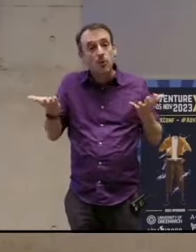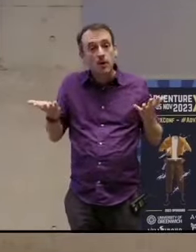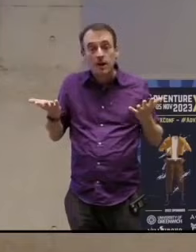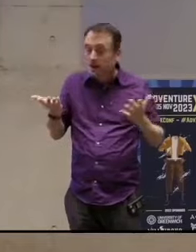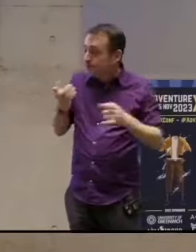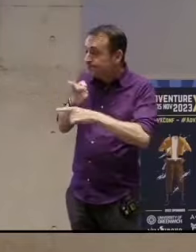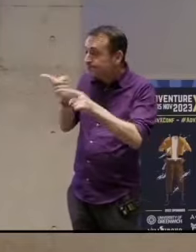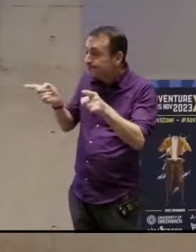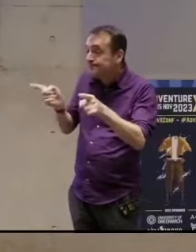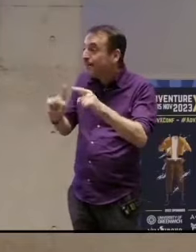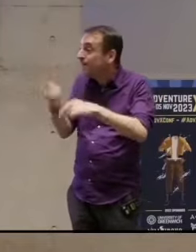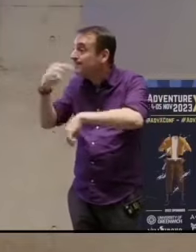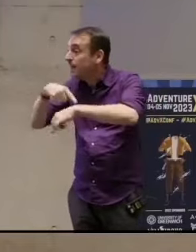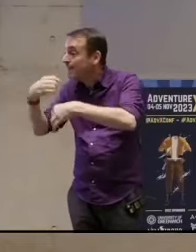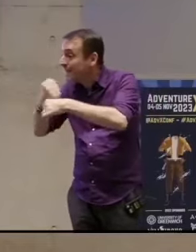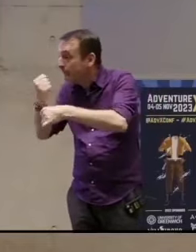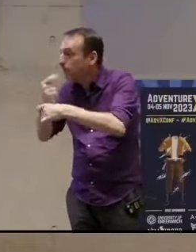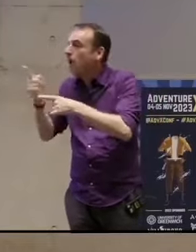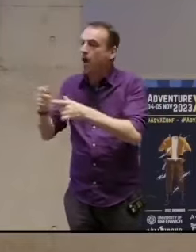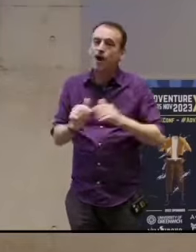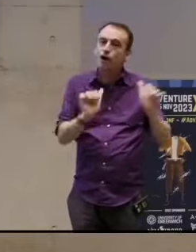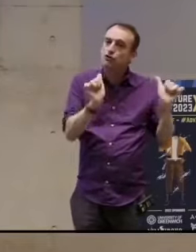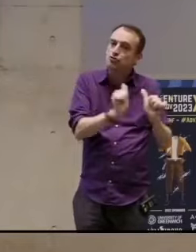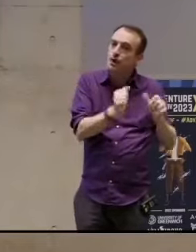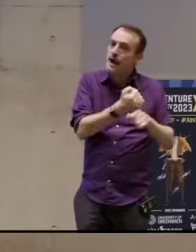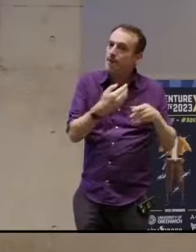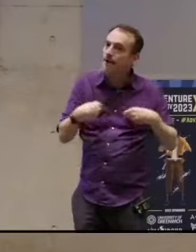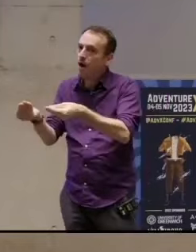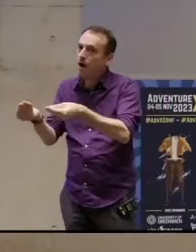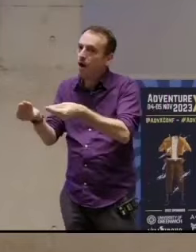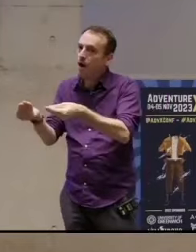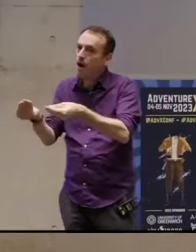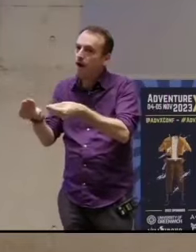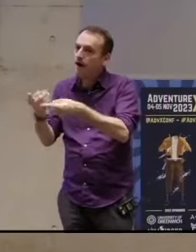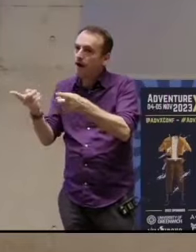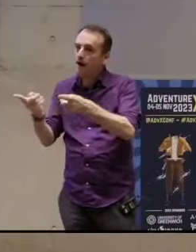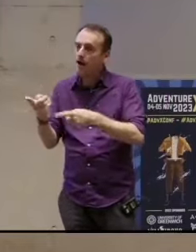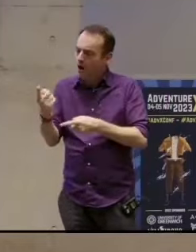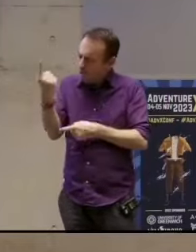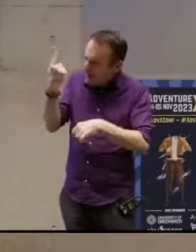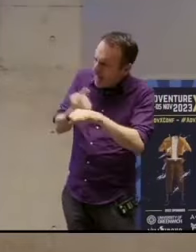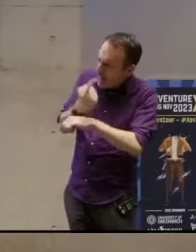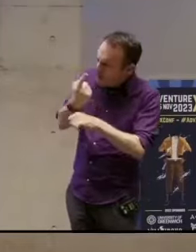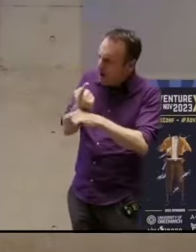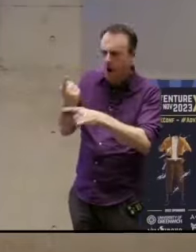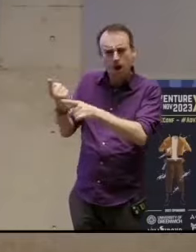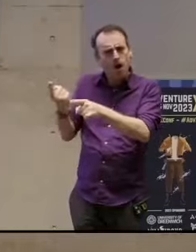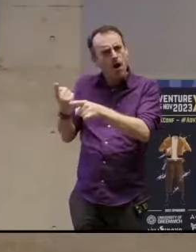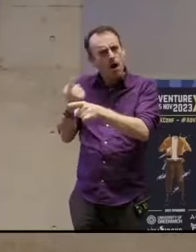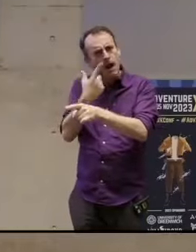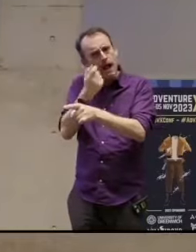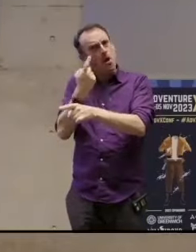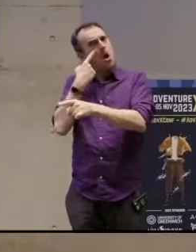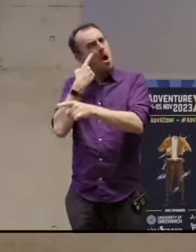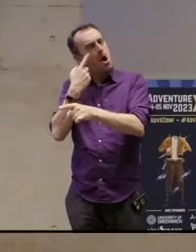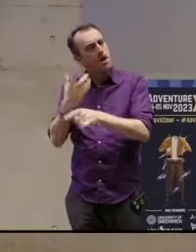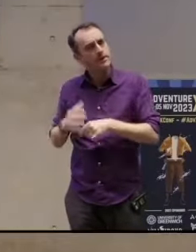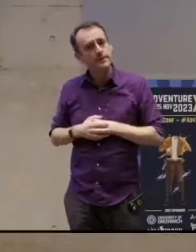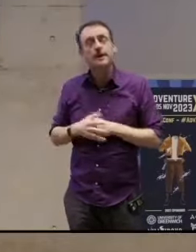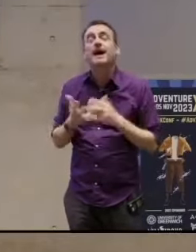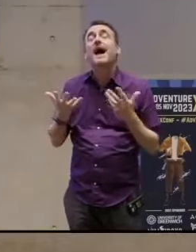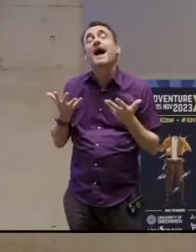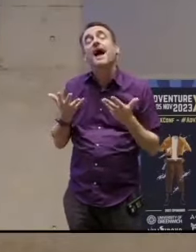before, it's like, well, it's only an hour. I can give it a try. And as a